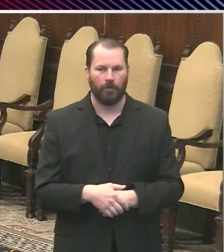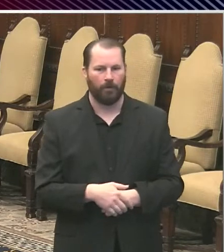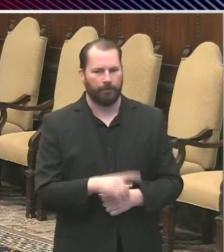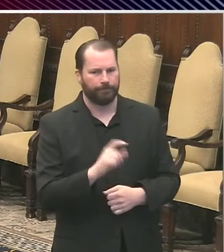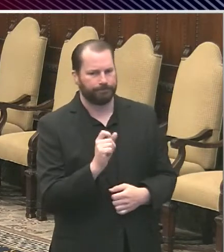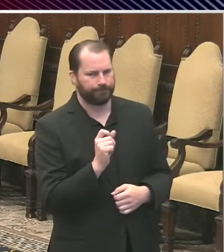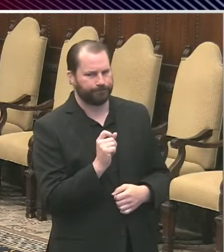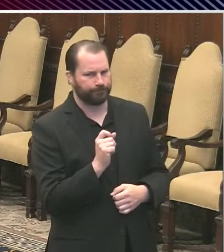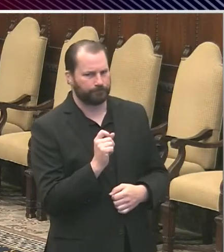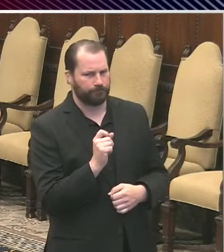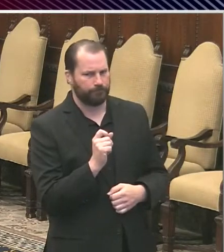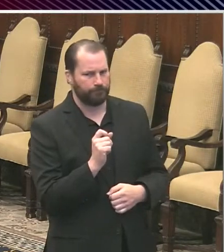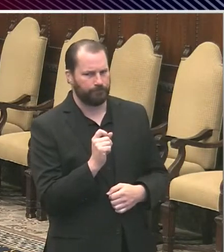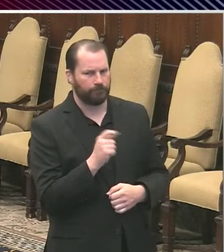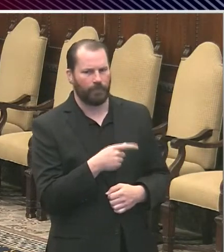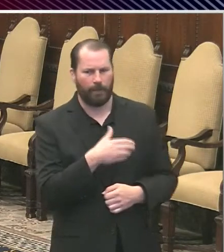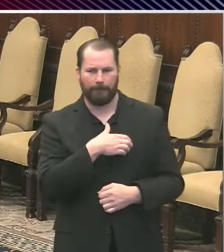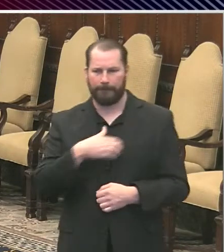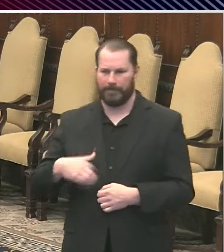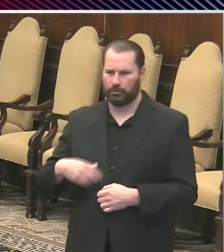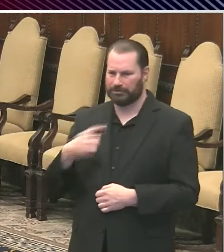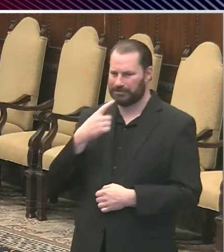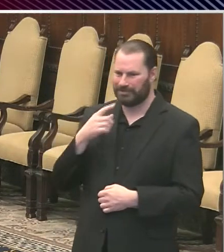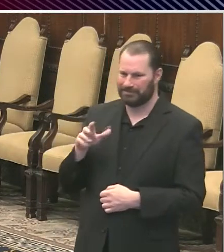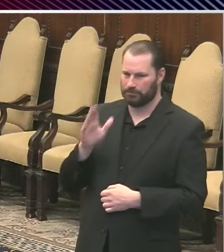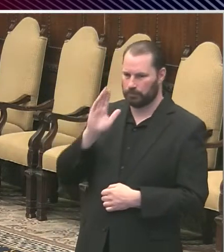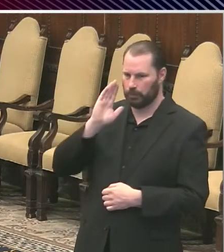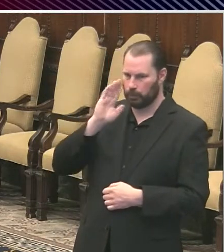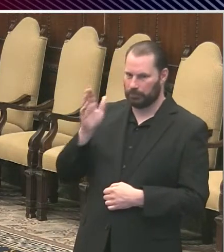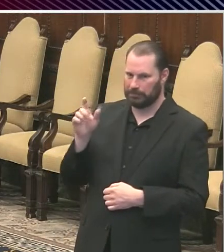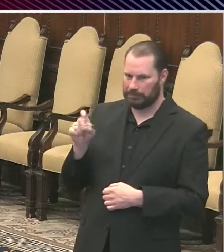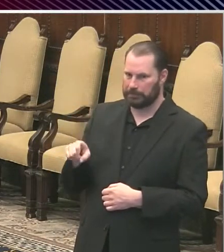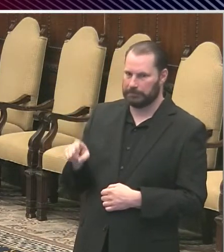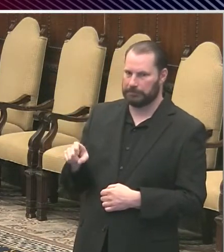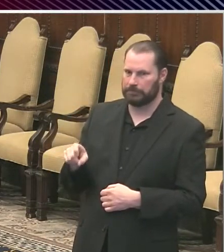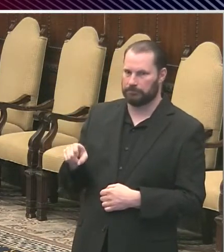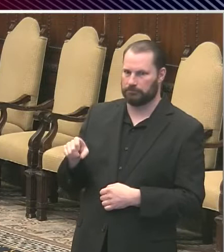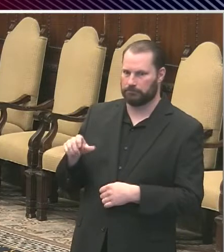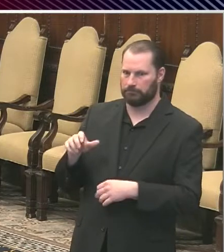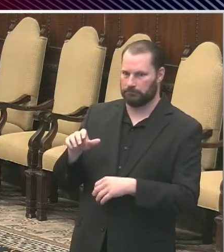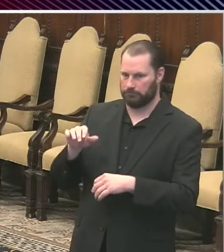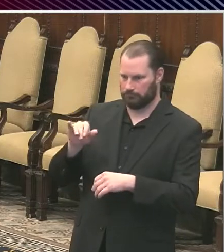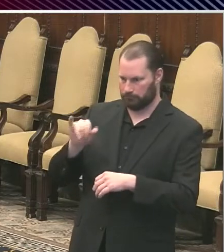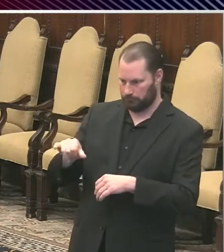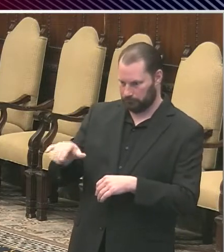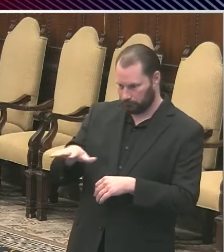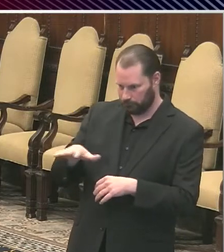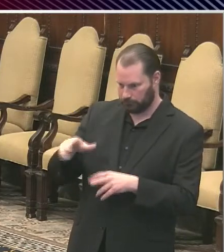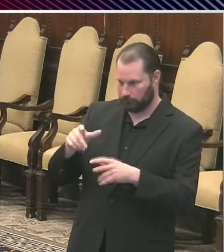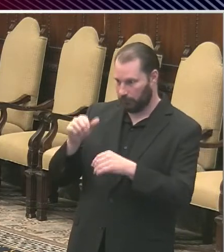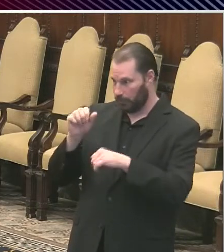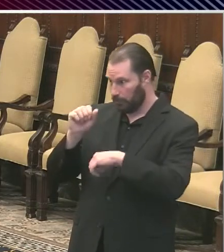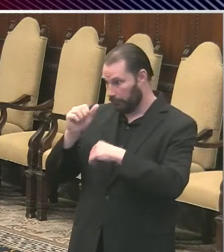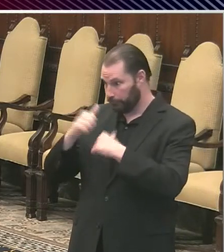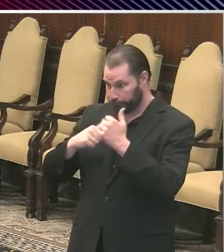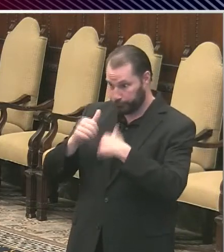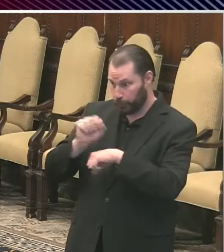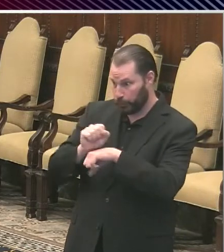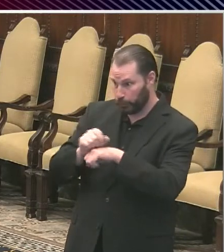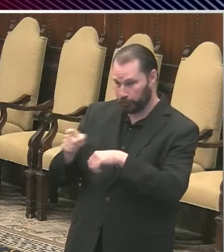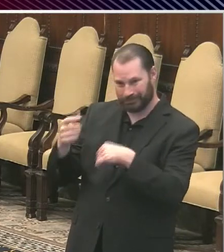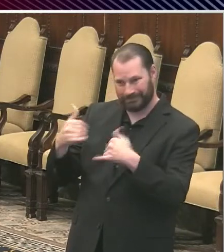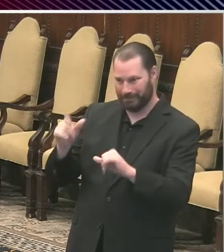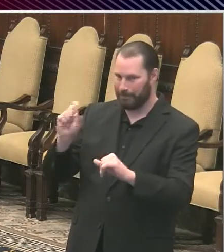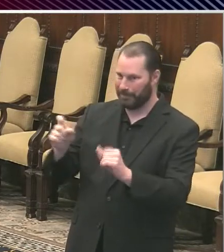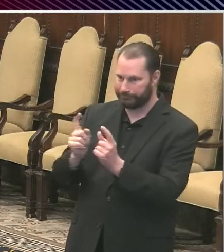distancing and comes to hand washing, mask wearing. It really is going to be a list of things that a construction company and the workers would have to